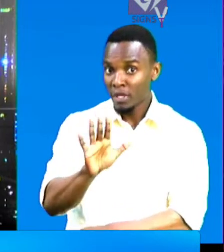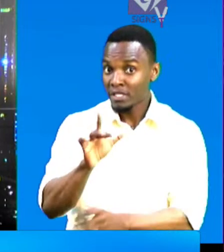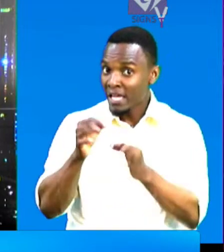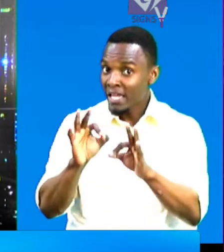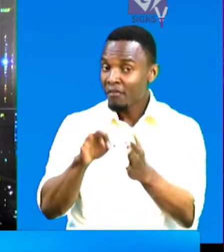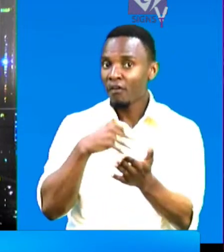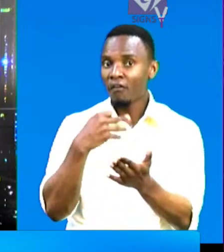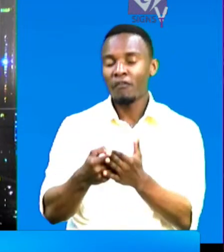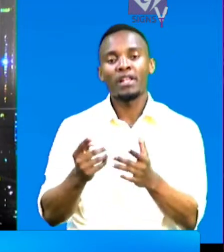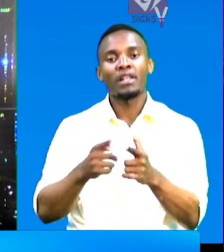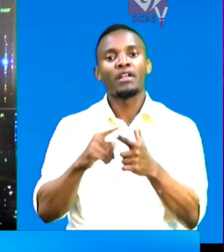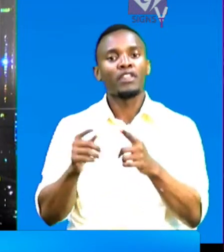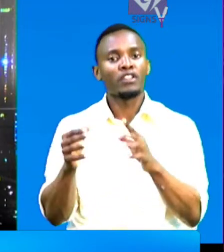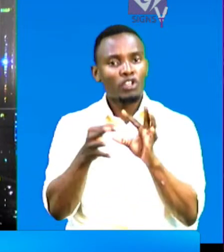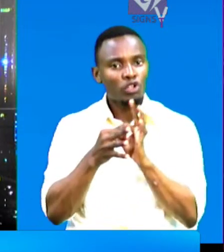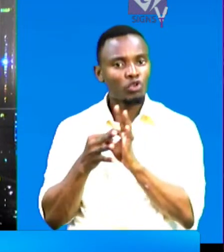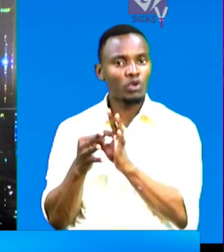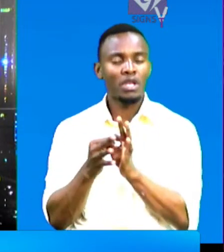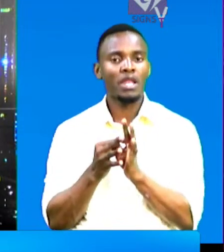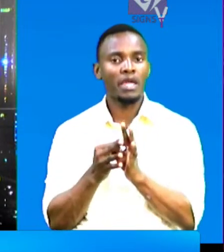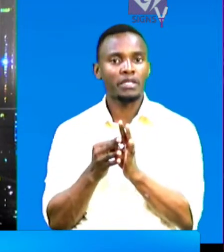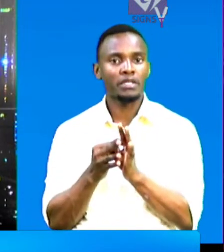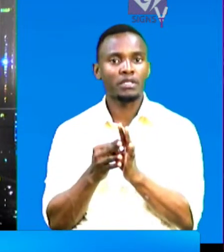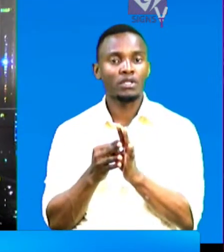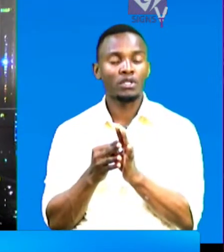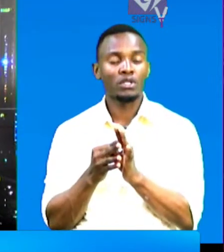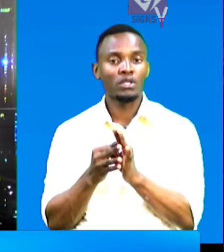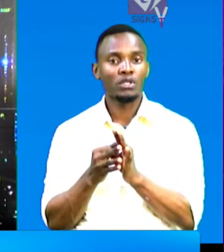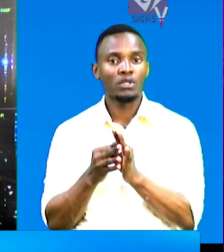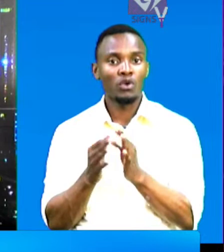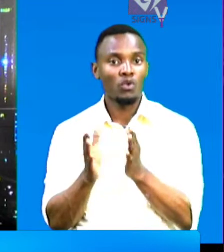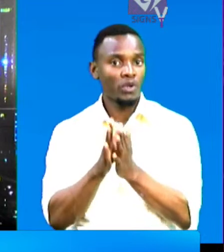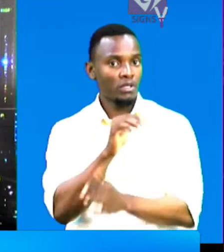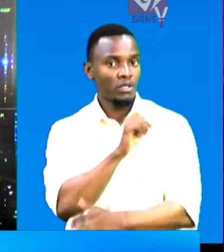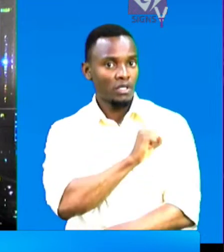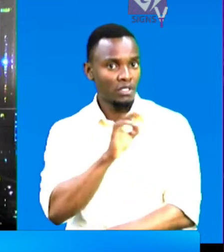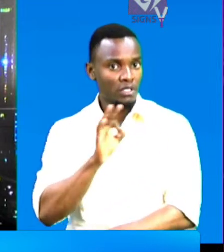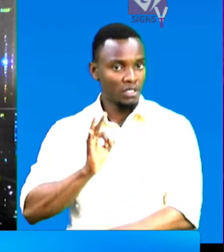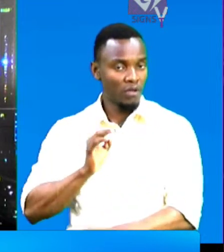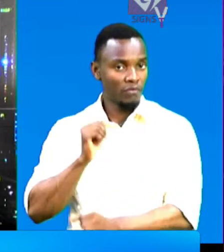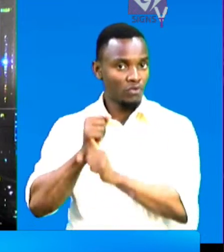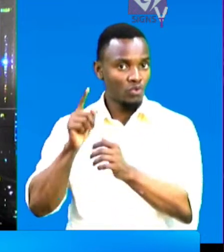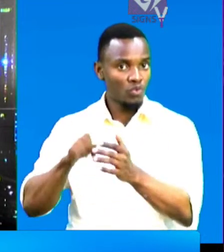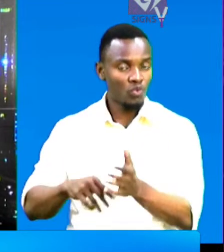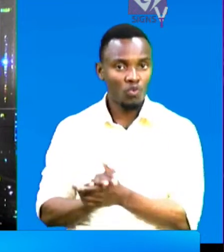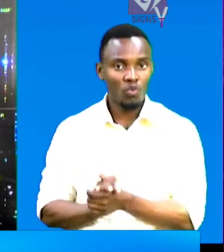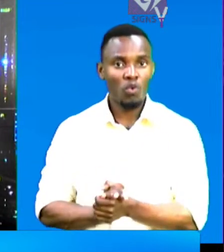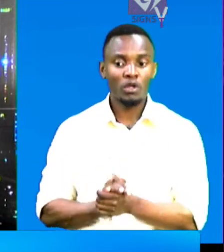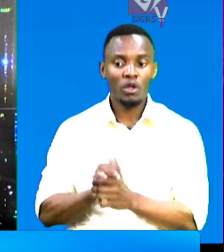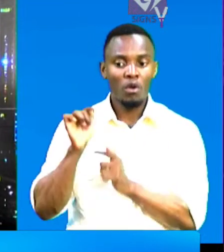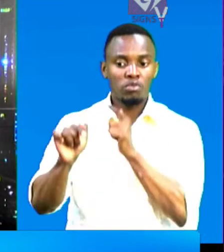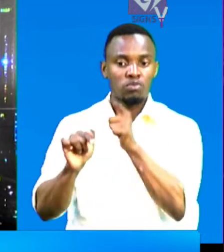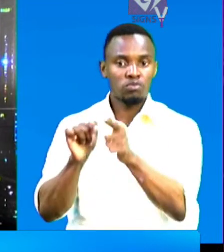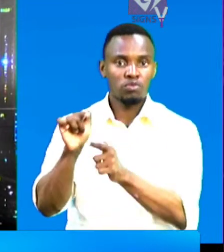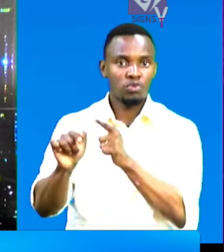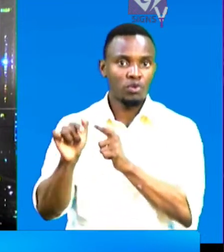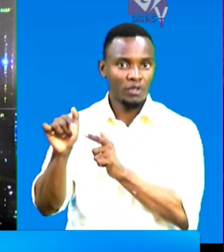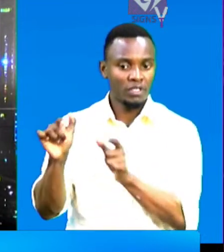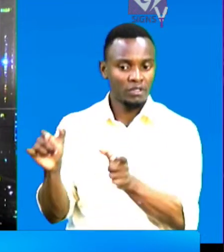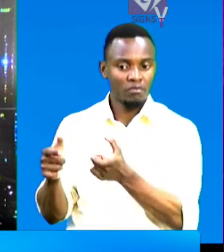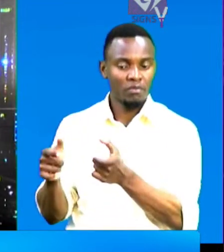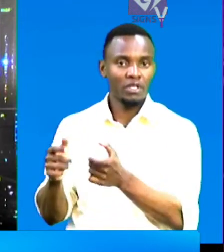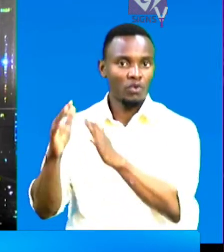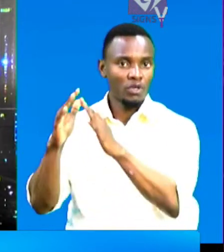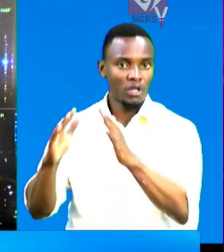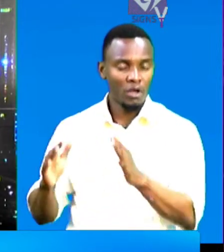join hands with staff in holding the media house accountable. According to the union, they have